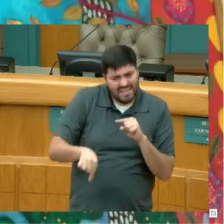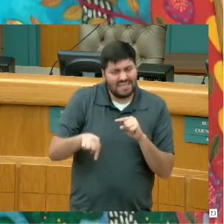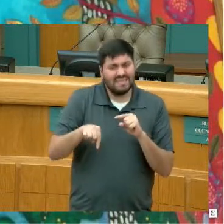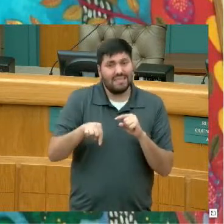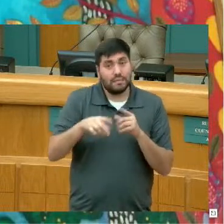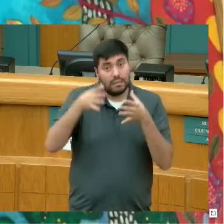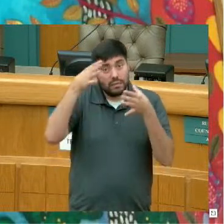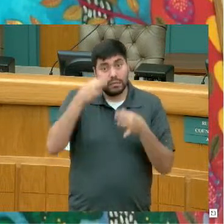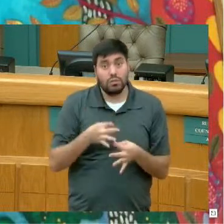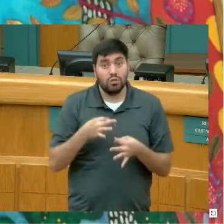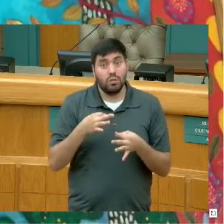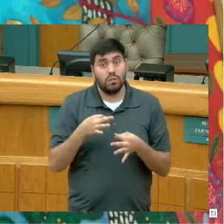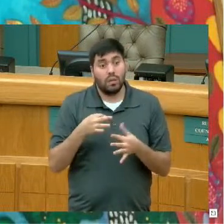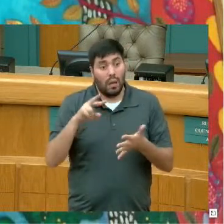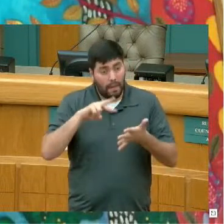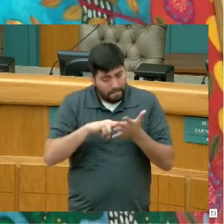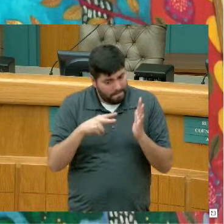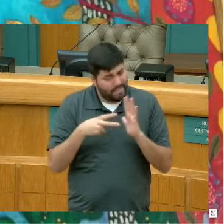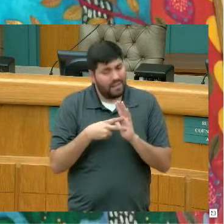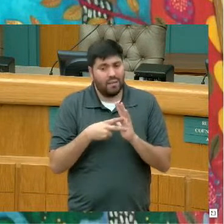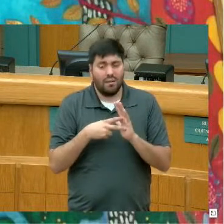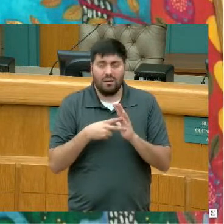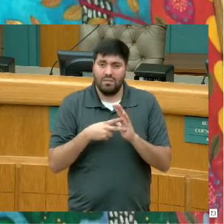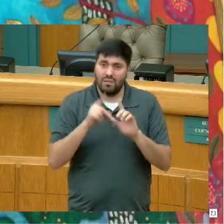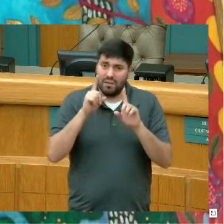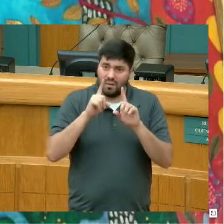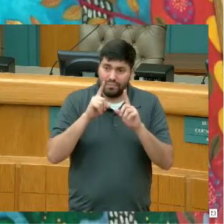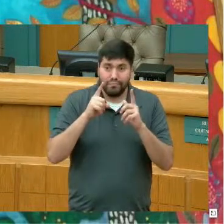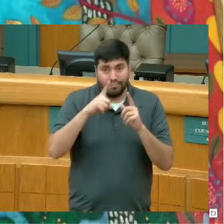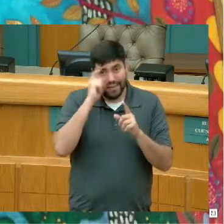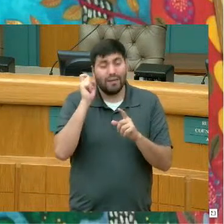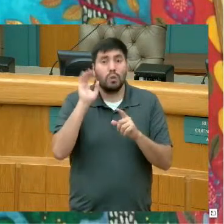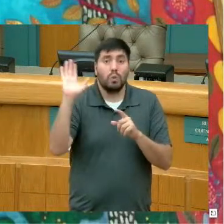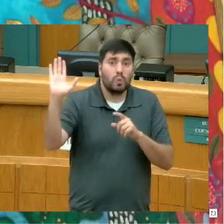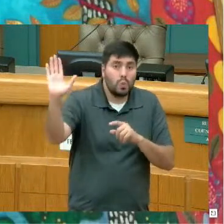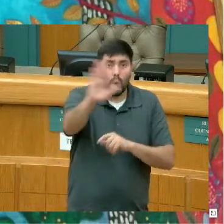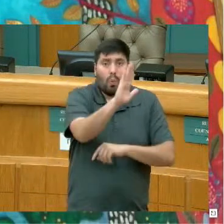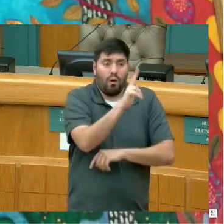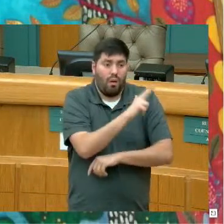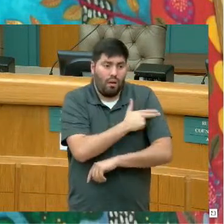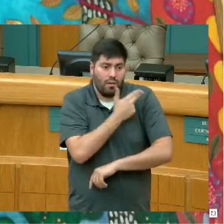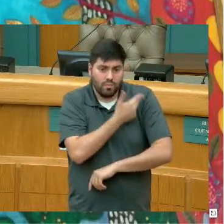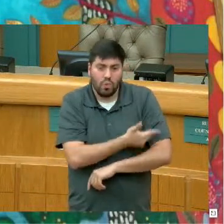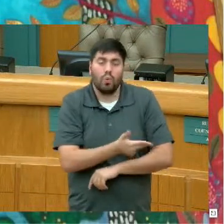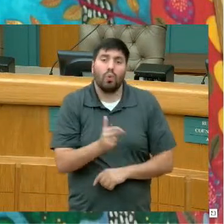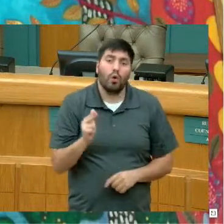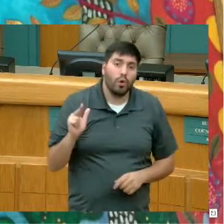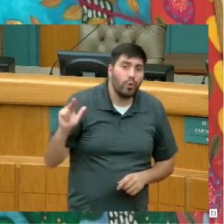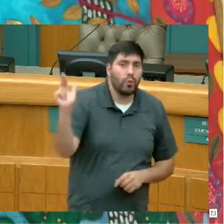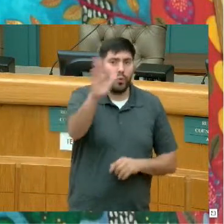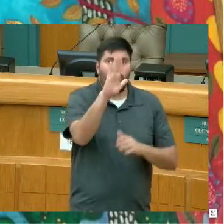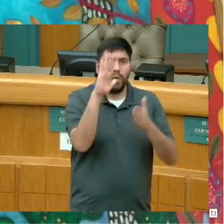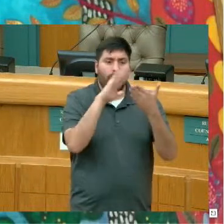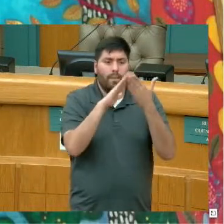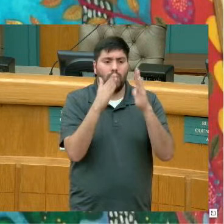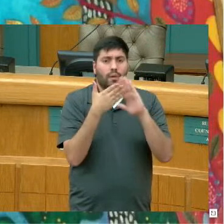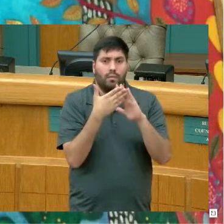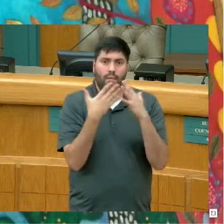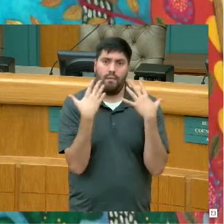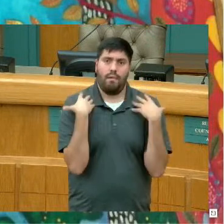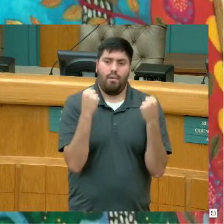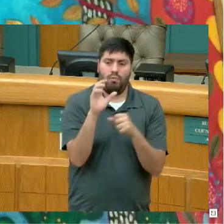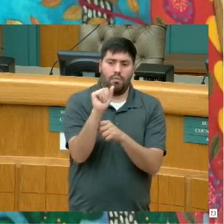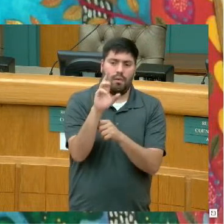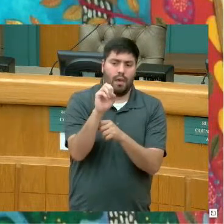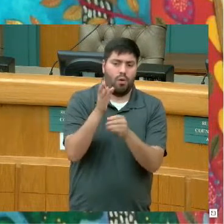data-driven decision. This is a decision based on your hospitals and your community of